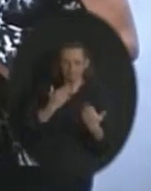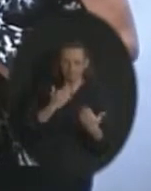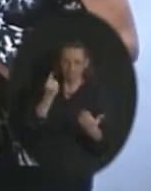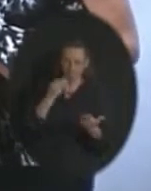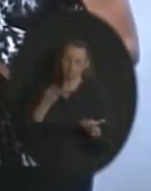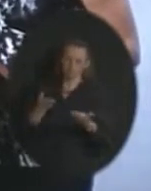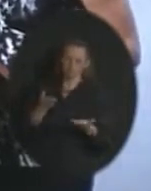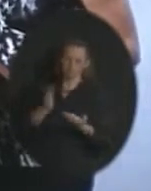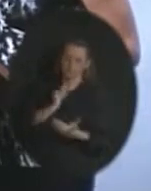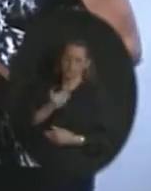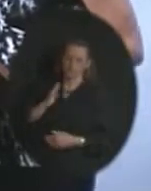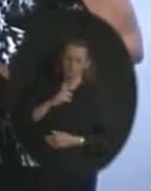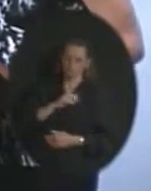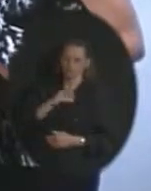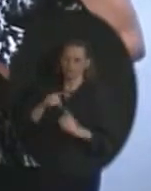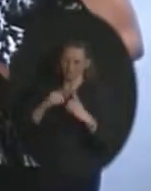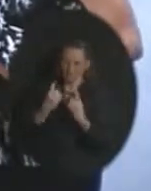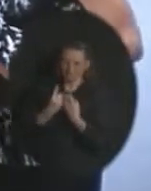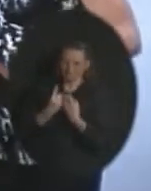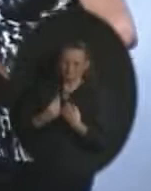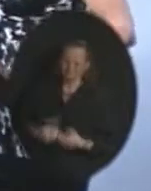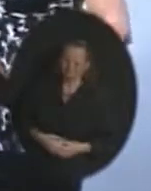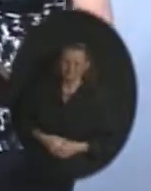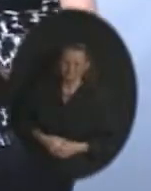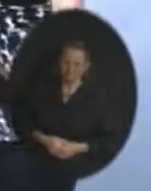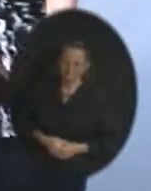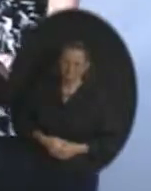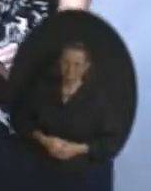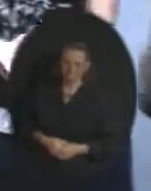community. You're welcome.